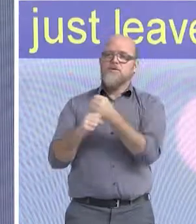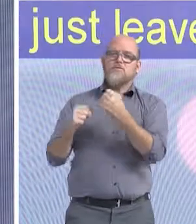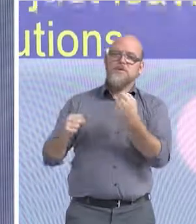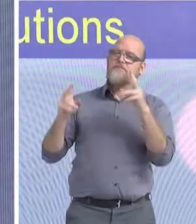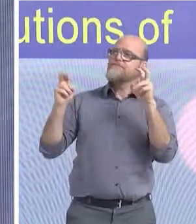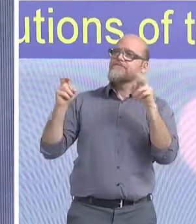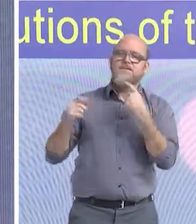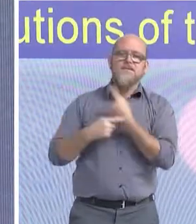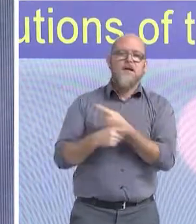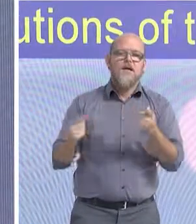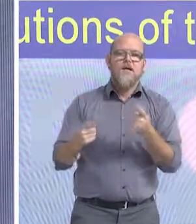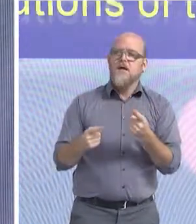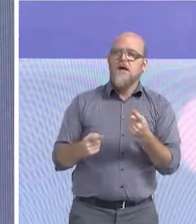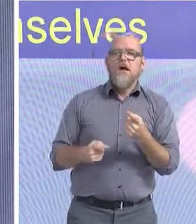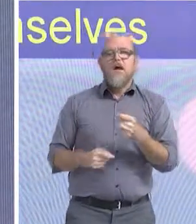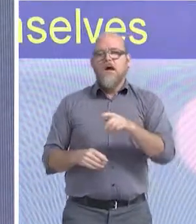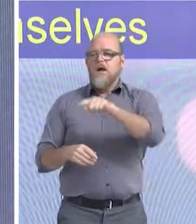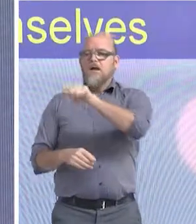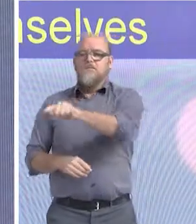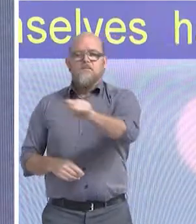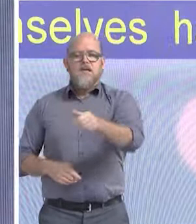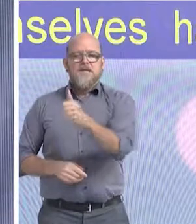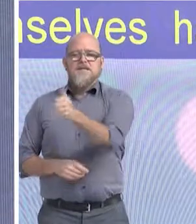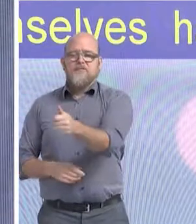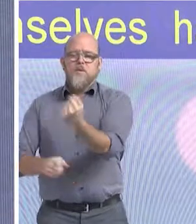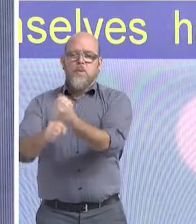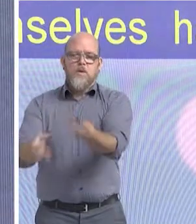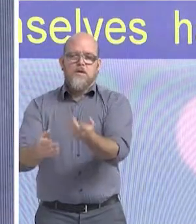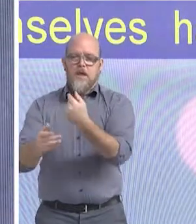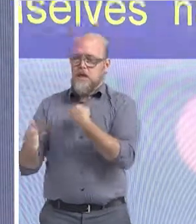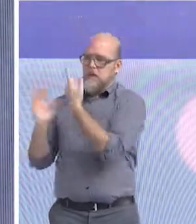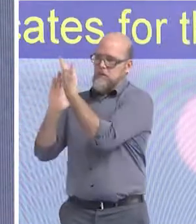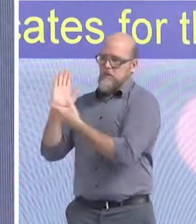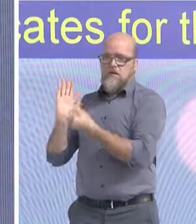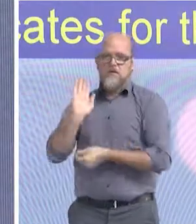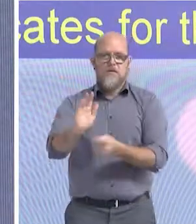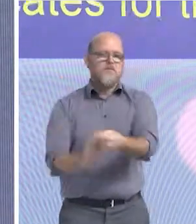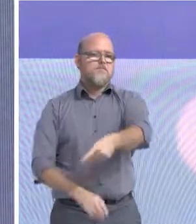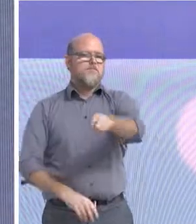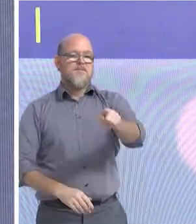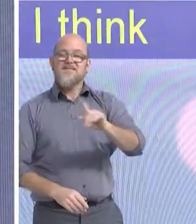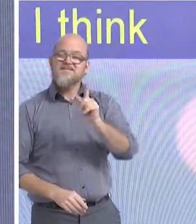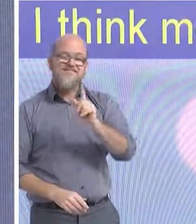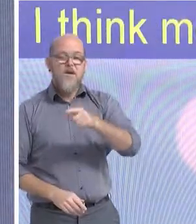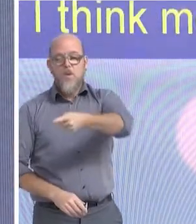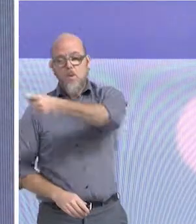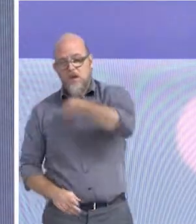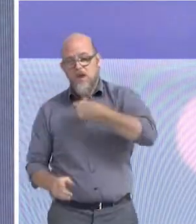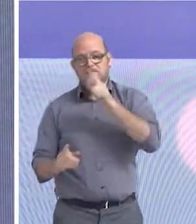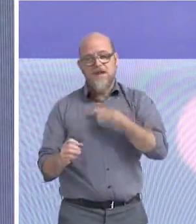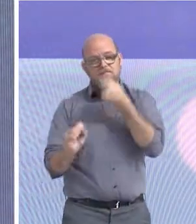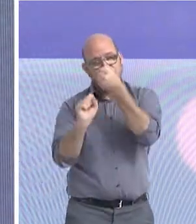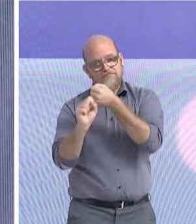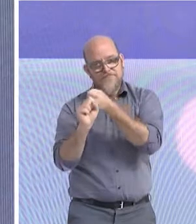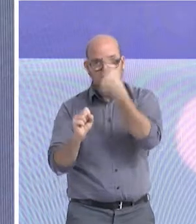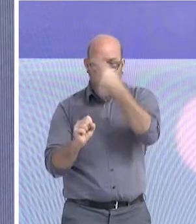themselves have to be the advocates for that. But above all, I think more than ever, the European institutions, so